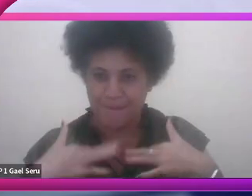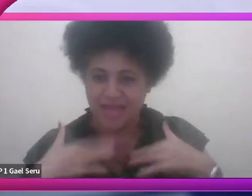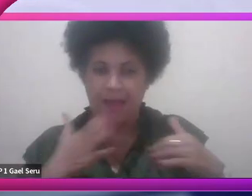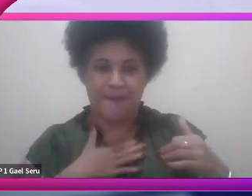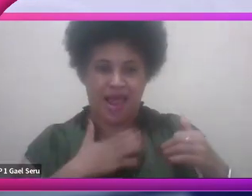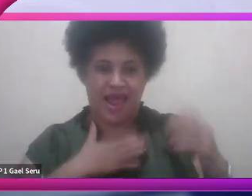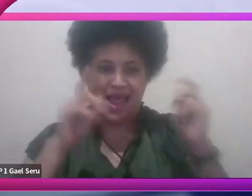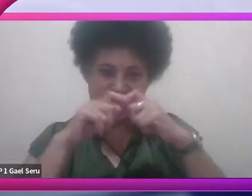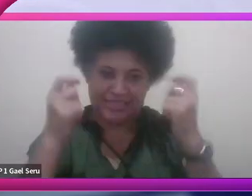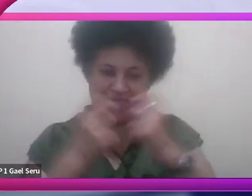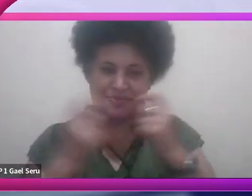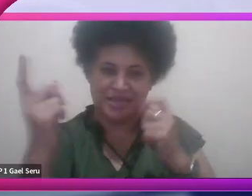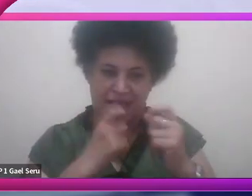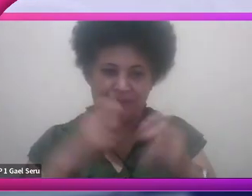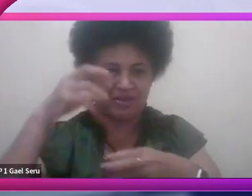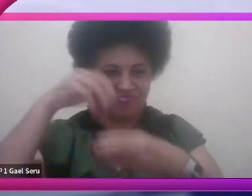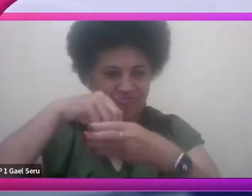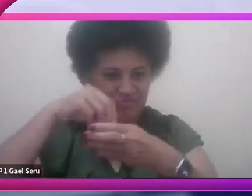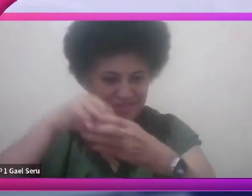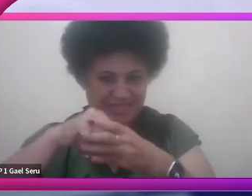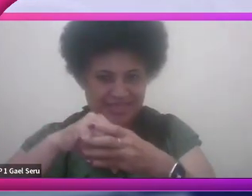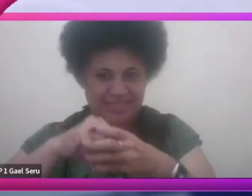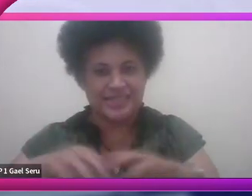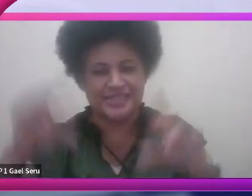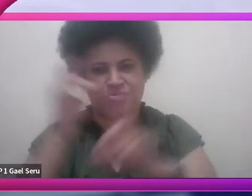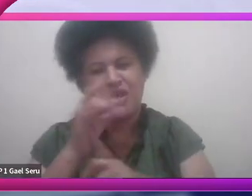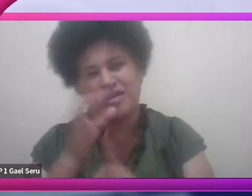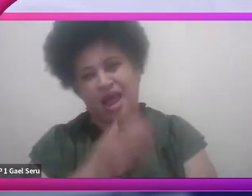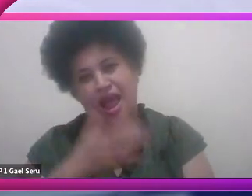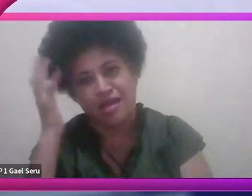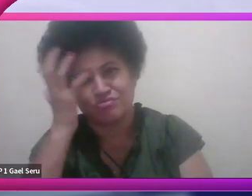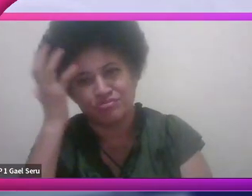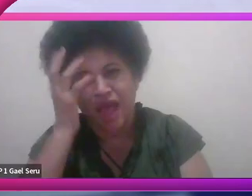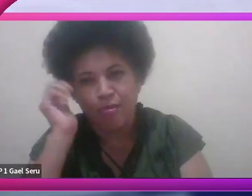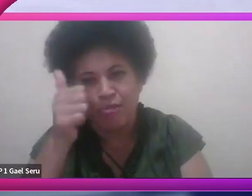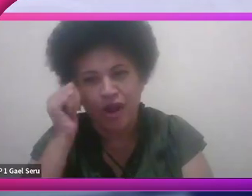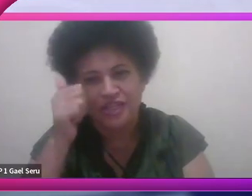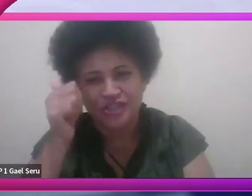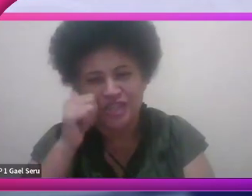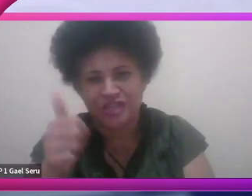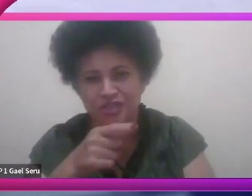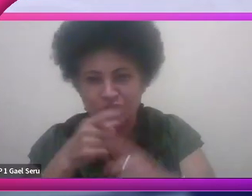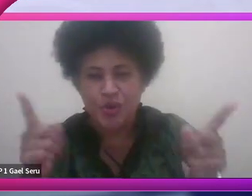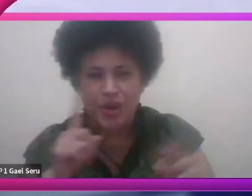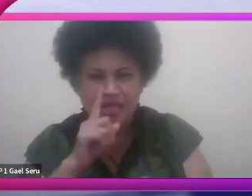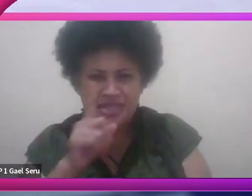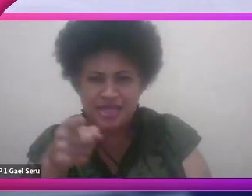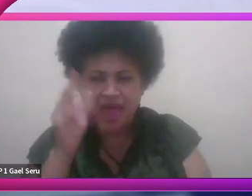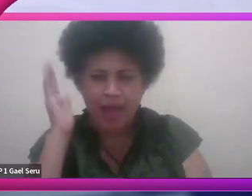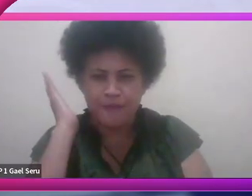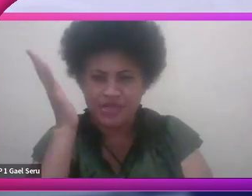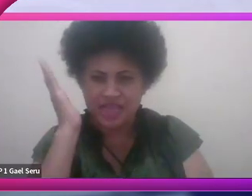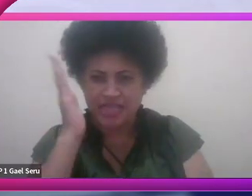be part of this important event. I had to apologize in advance. I see the presenters, the